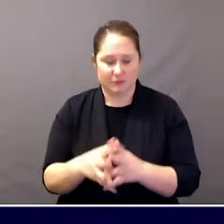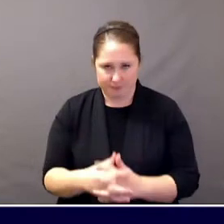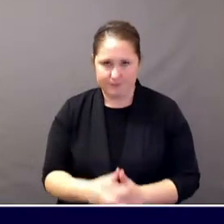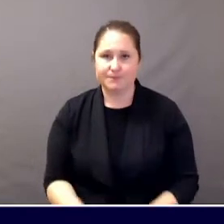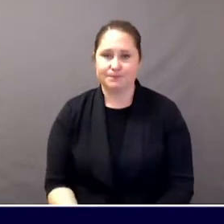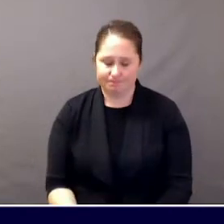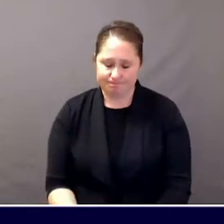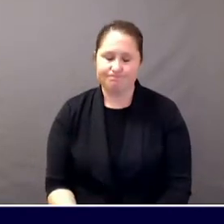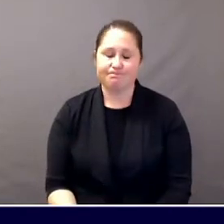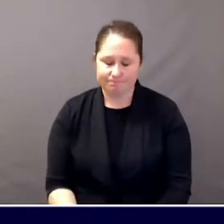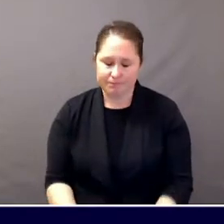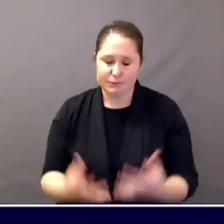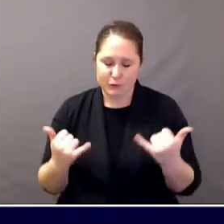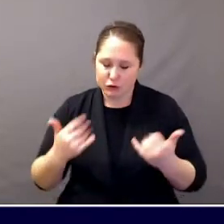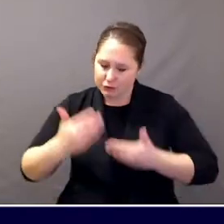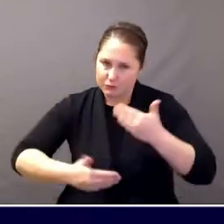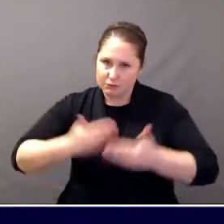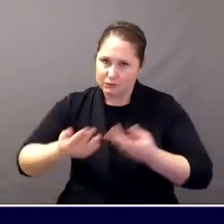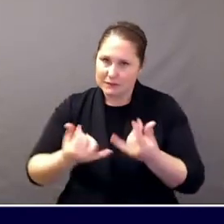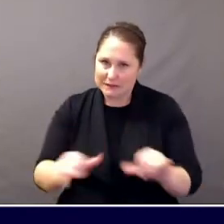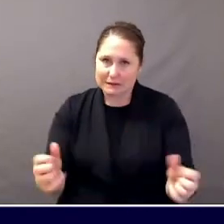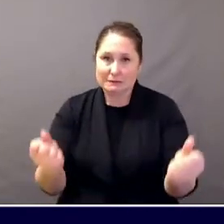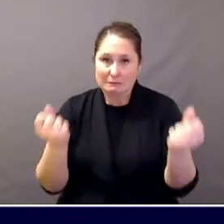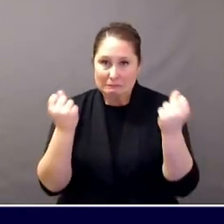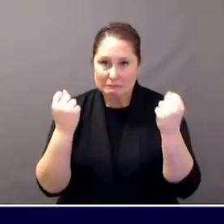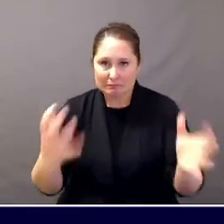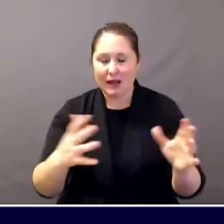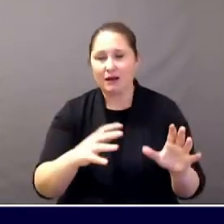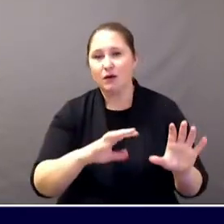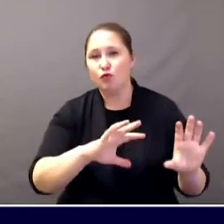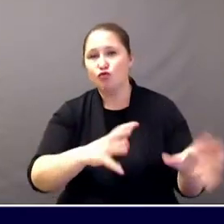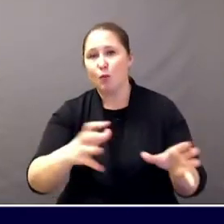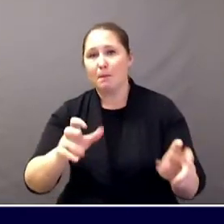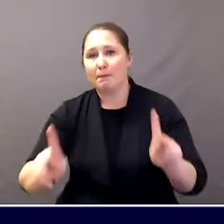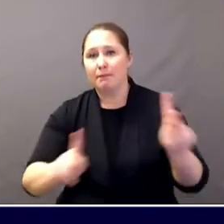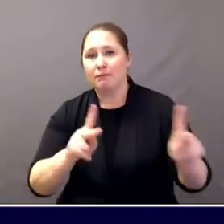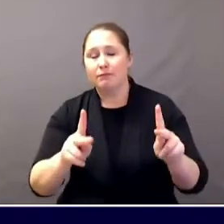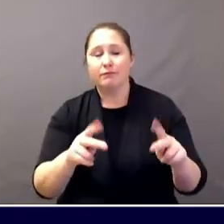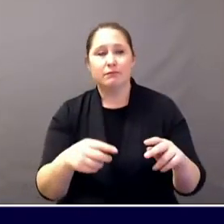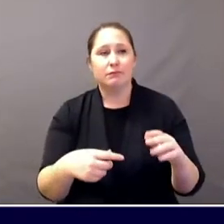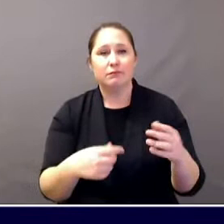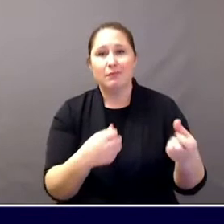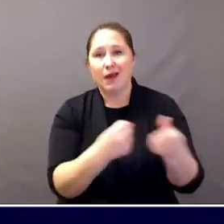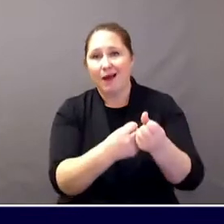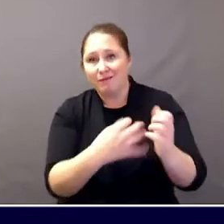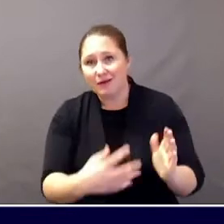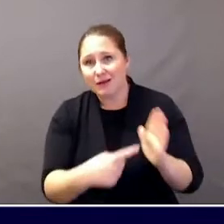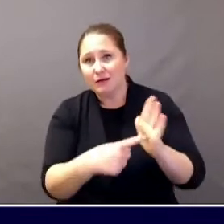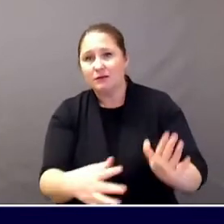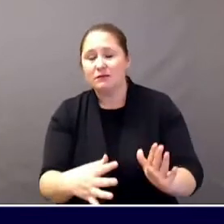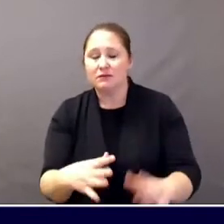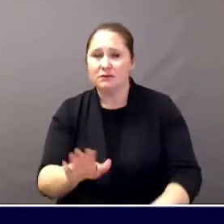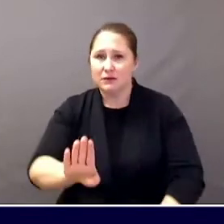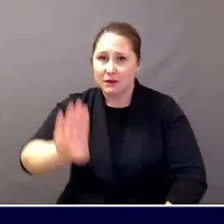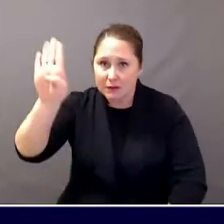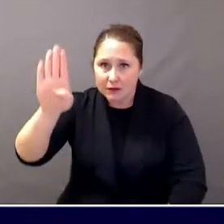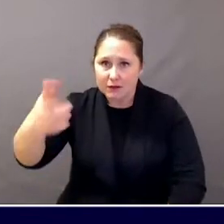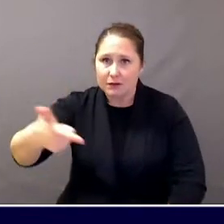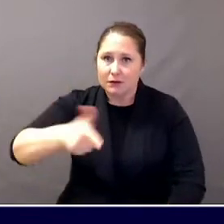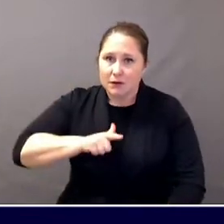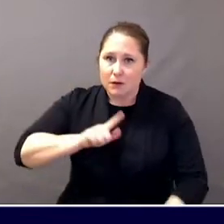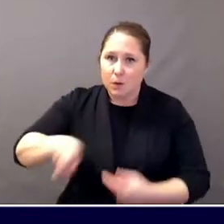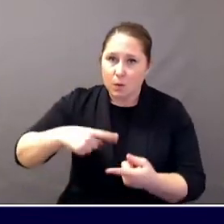from groups of people because they represent people who are exposed to the public or people who